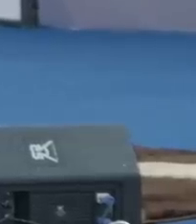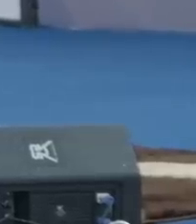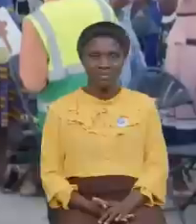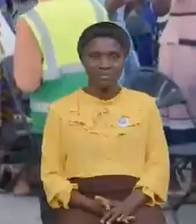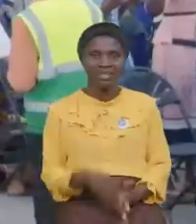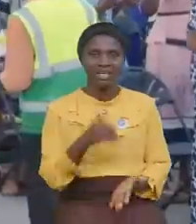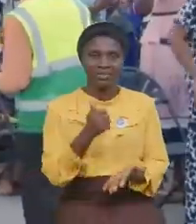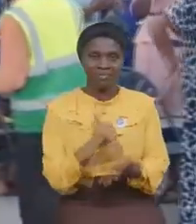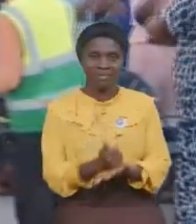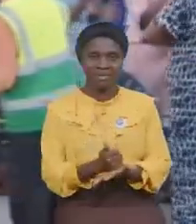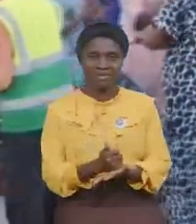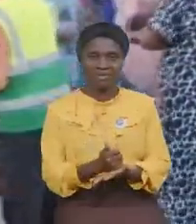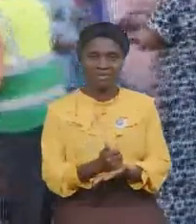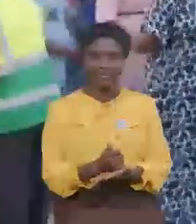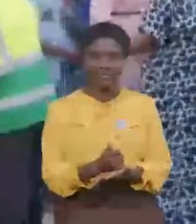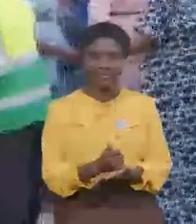Amen.